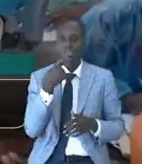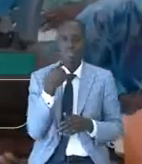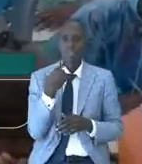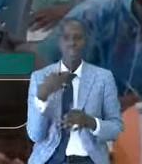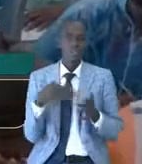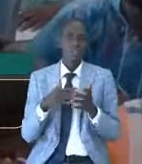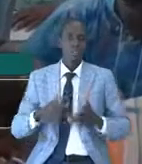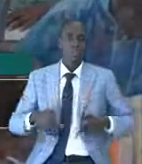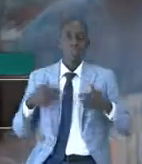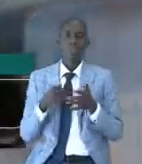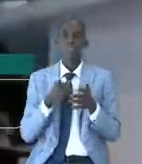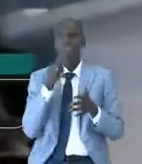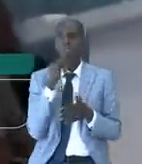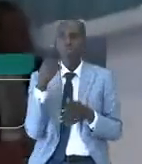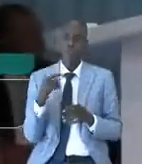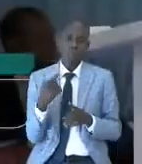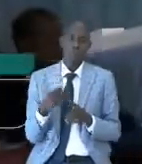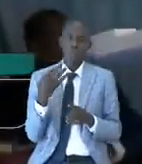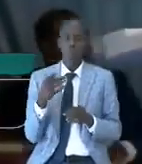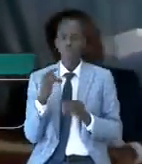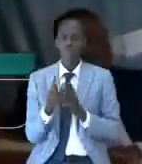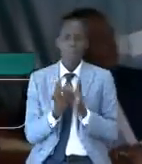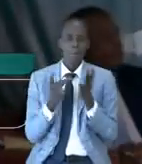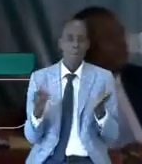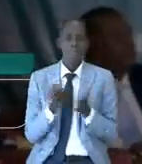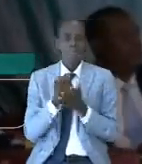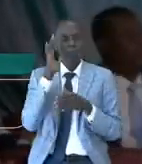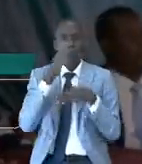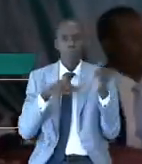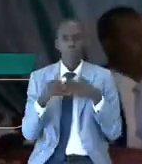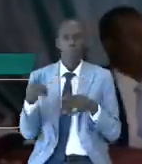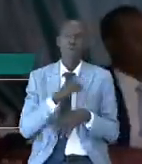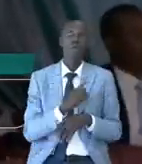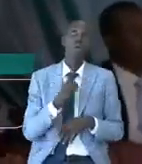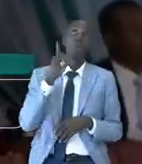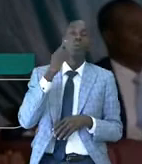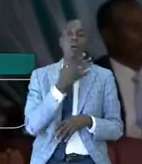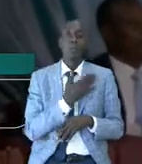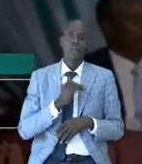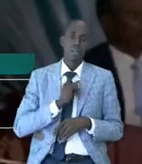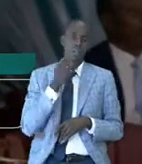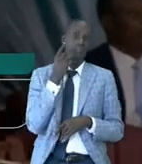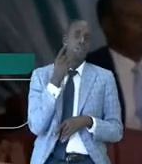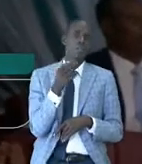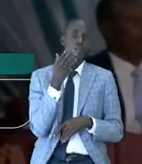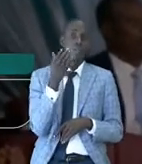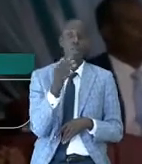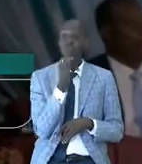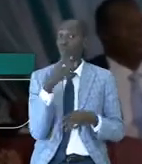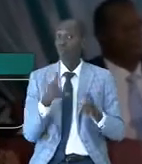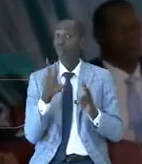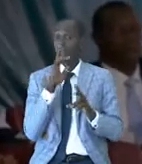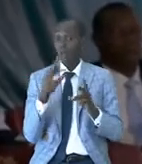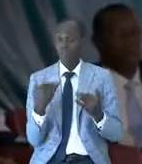it is the word, the Bible, that will build you up. And I see you there, not the way you are